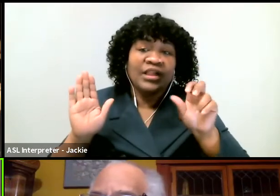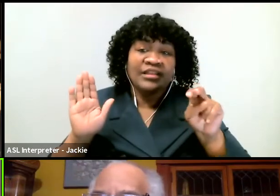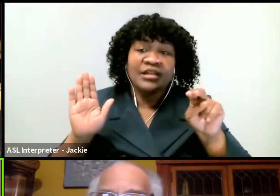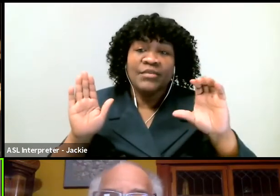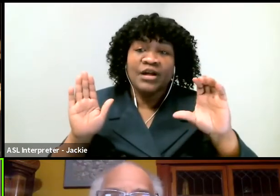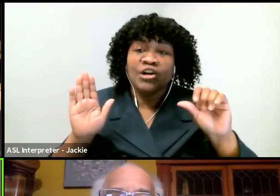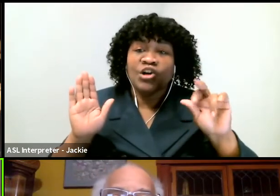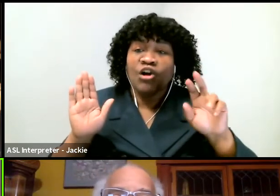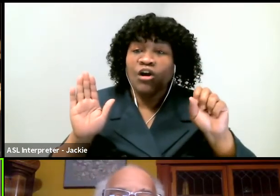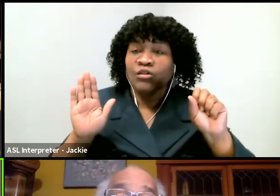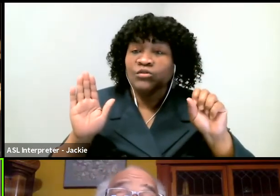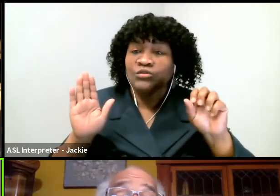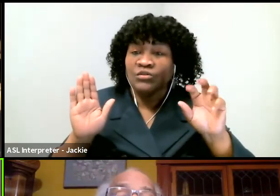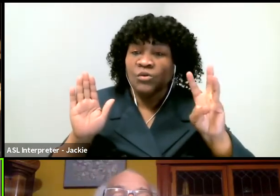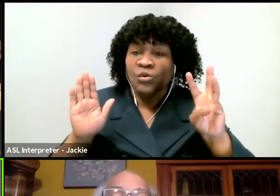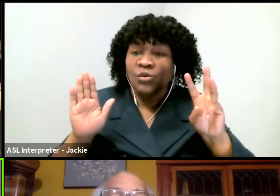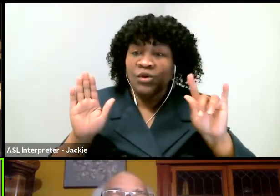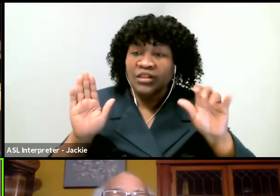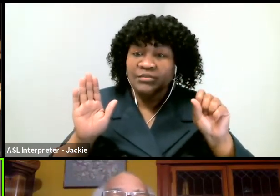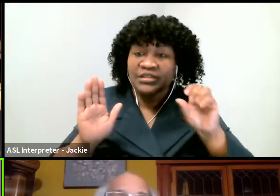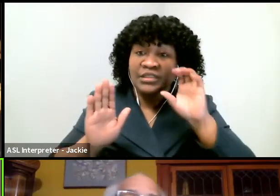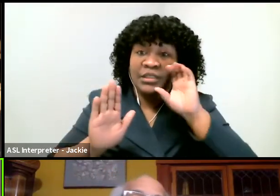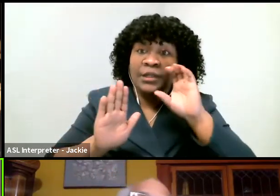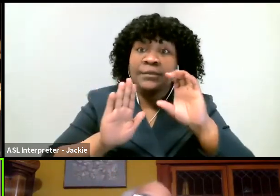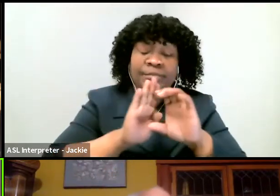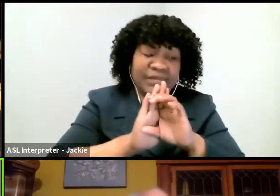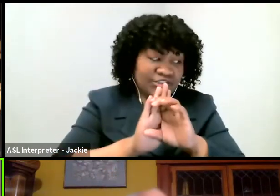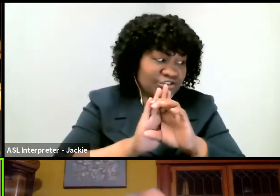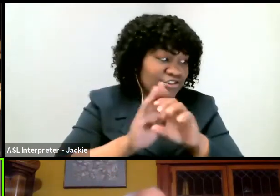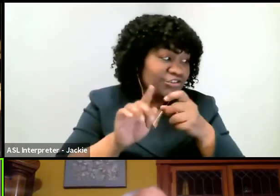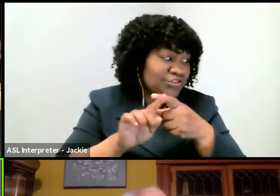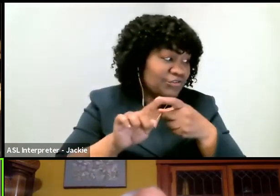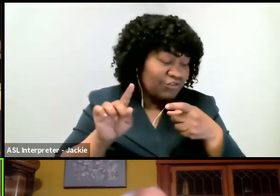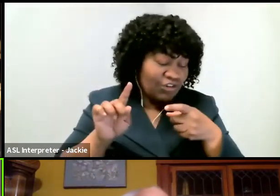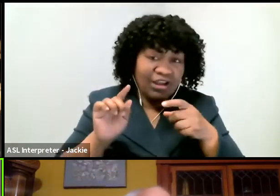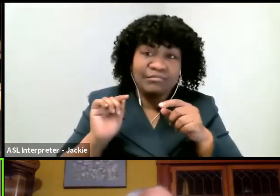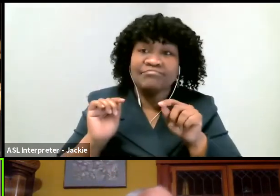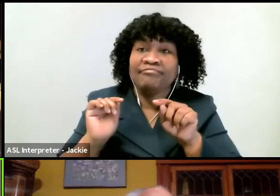called Pictures from Bruegel. And I was